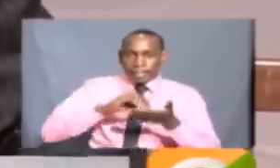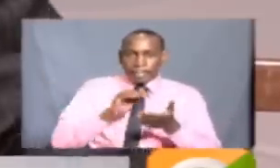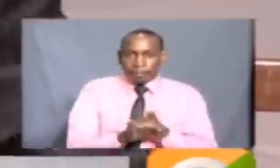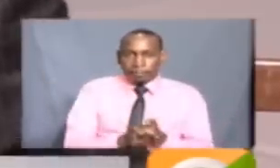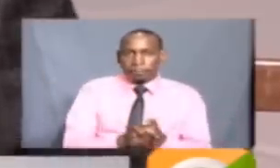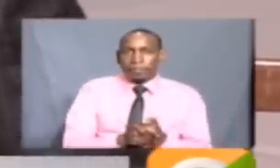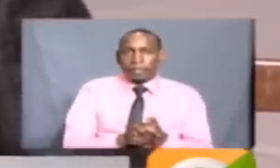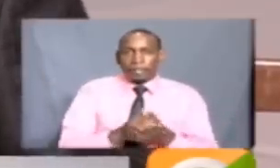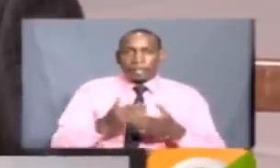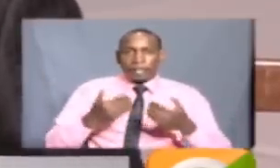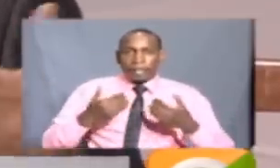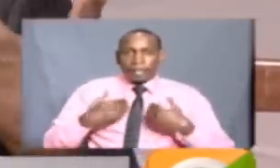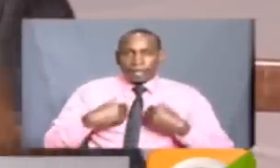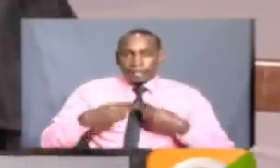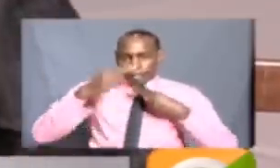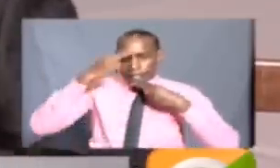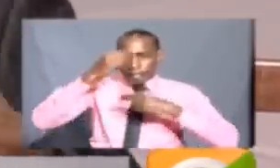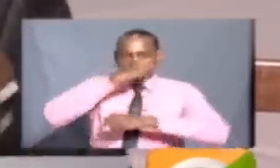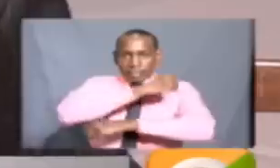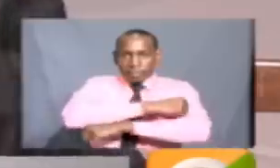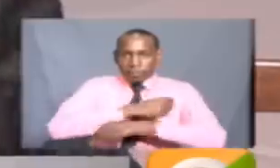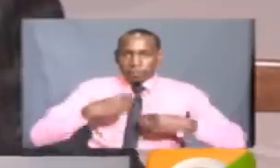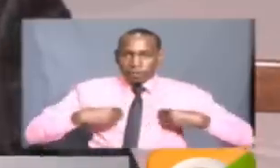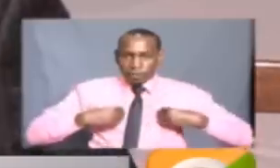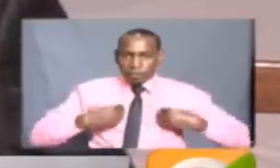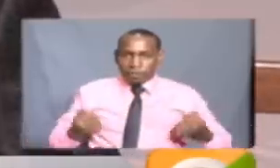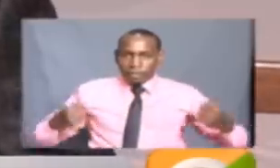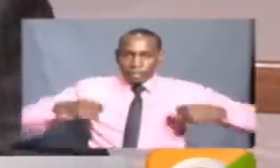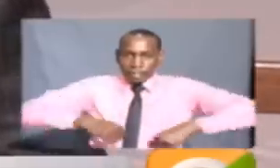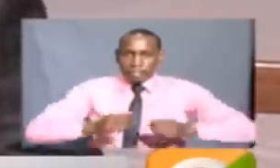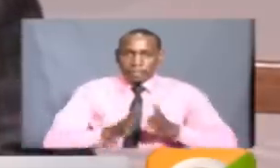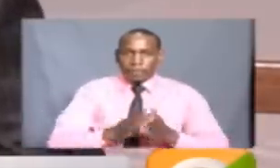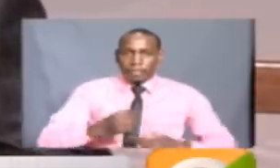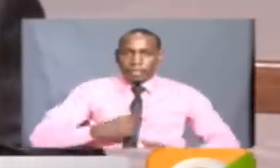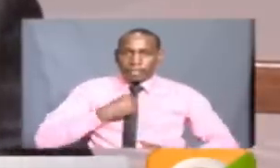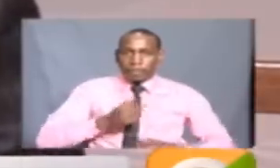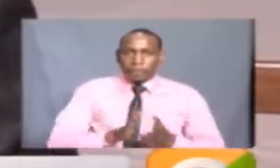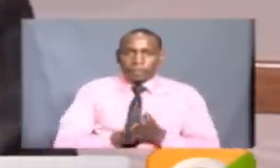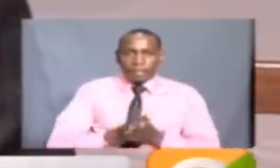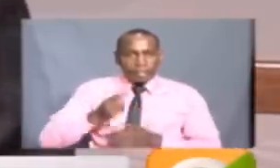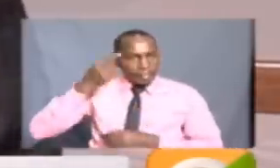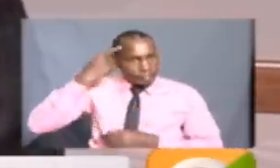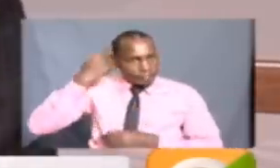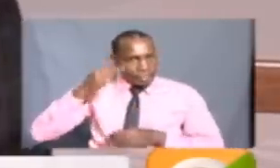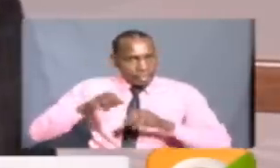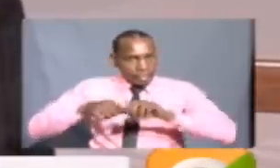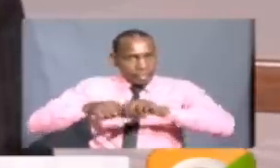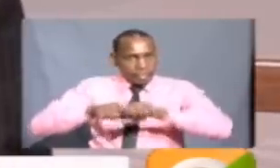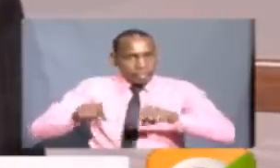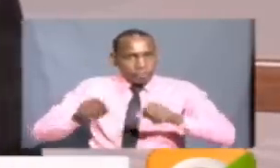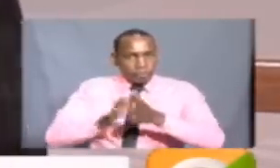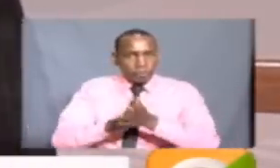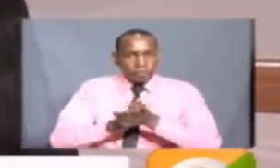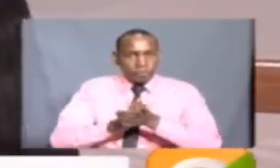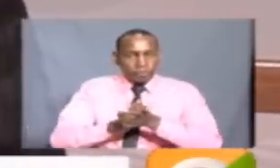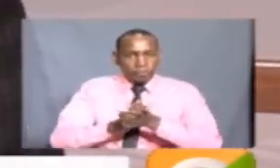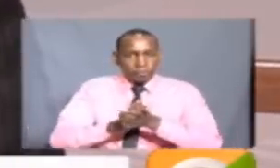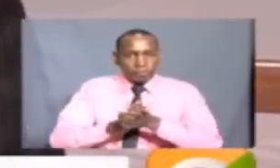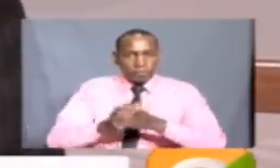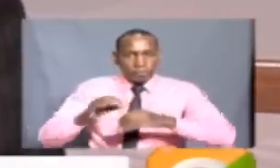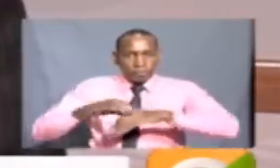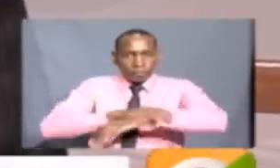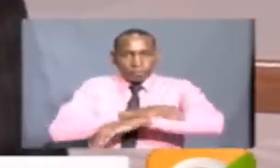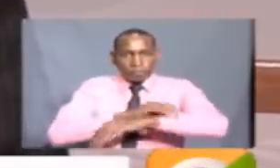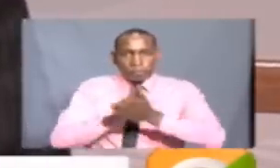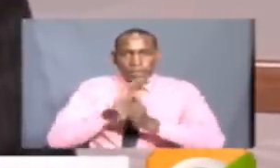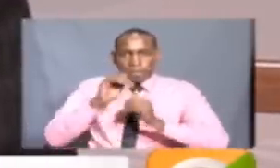in high school uniform, blazers, red ties, yeah, black shoes, yeah, stockings and all